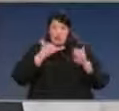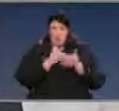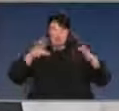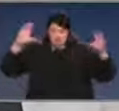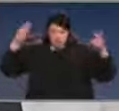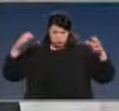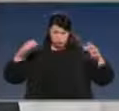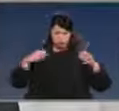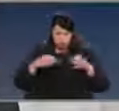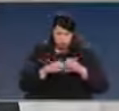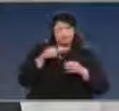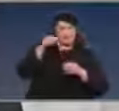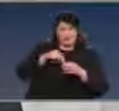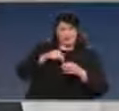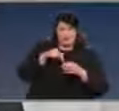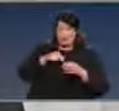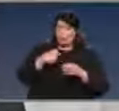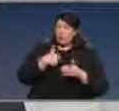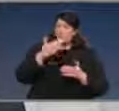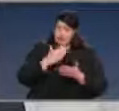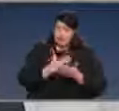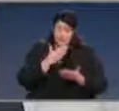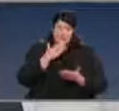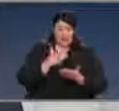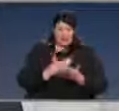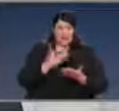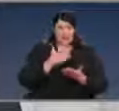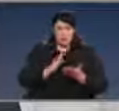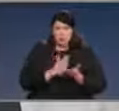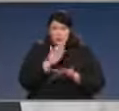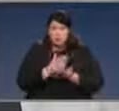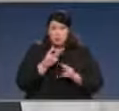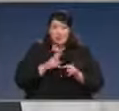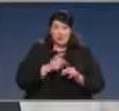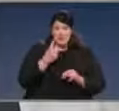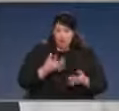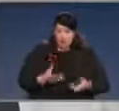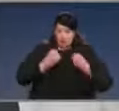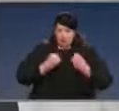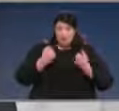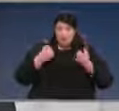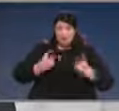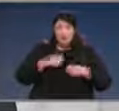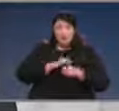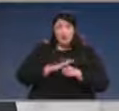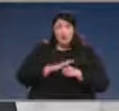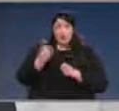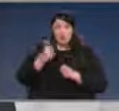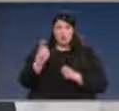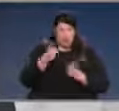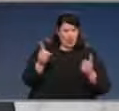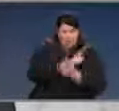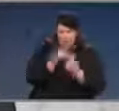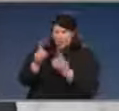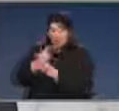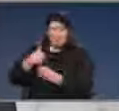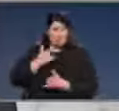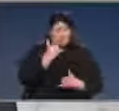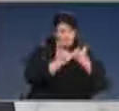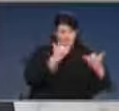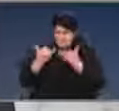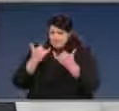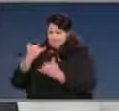really demonstrate how aggressively we need to chase down every case, every day, to ensure they are isolated, to